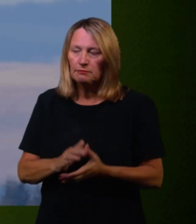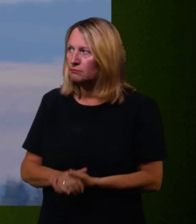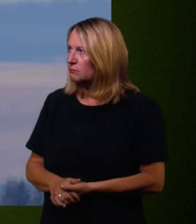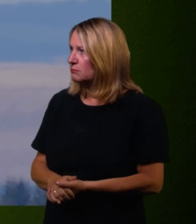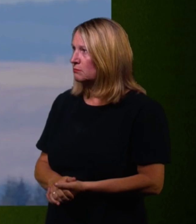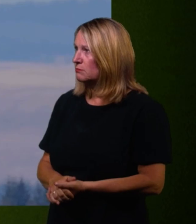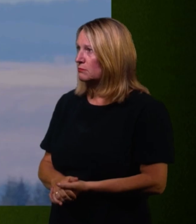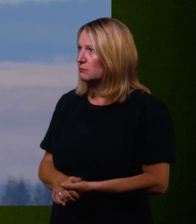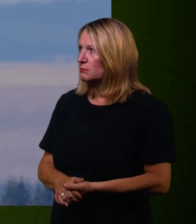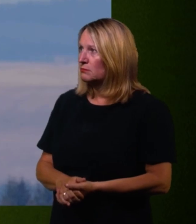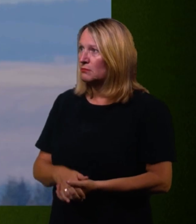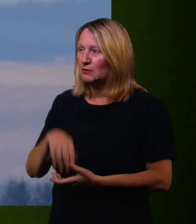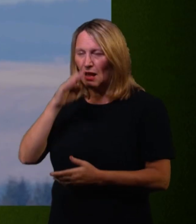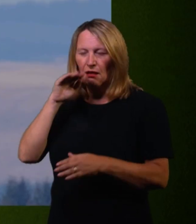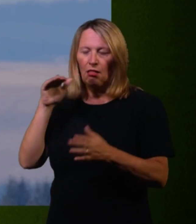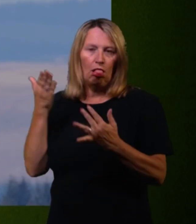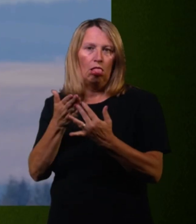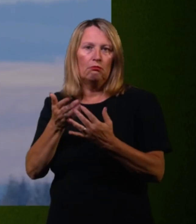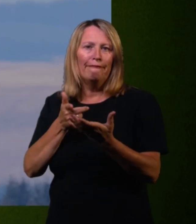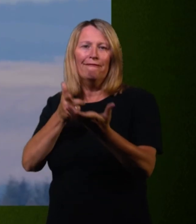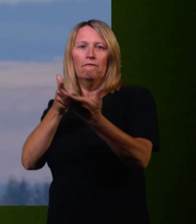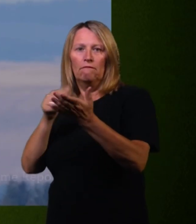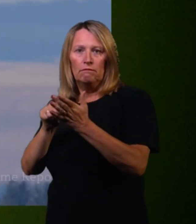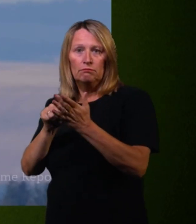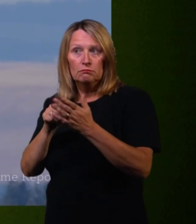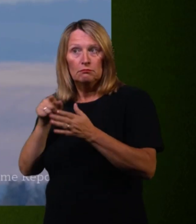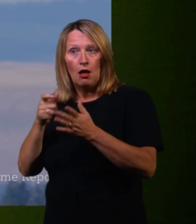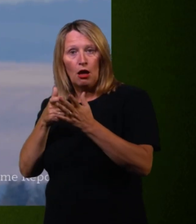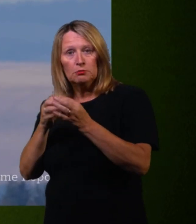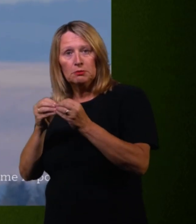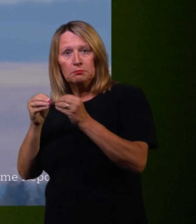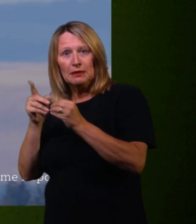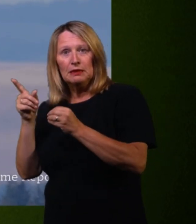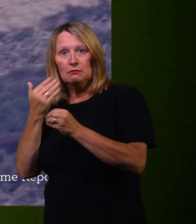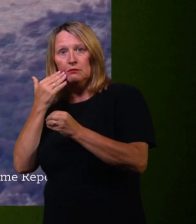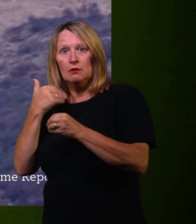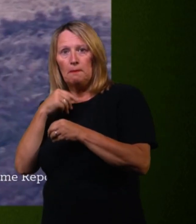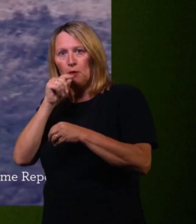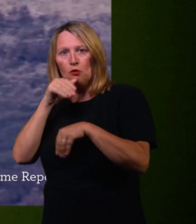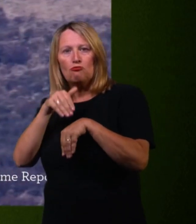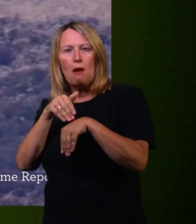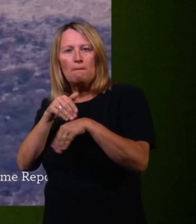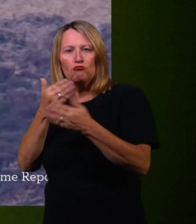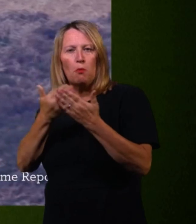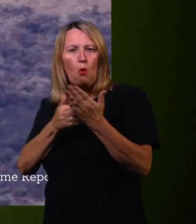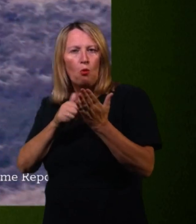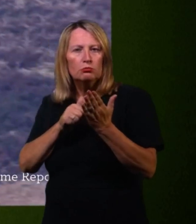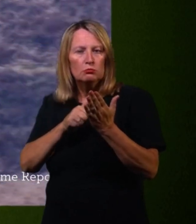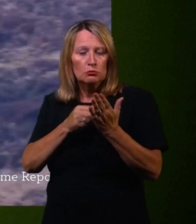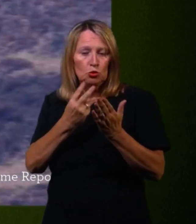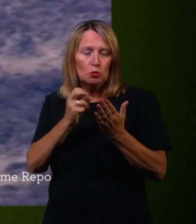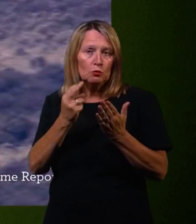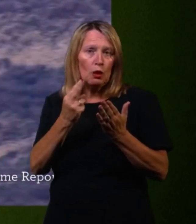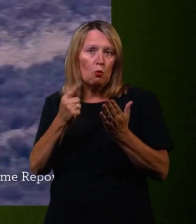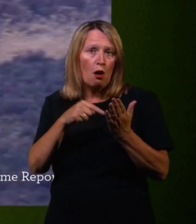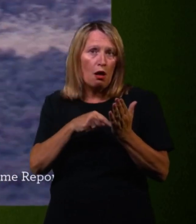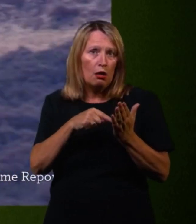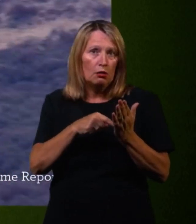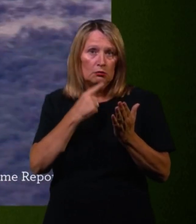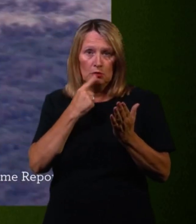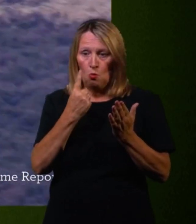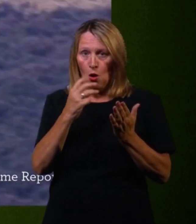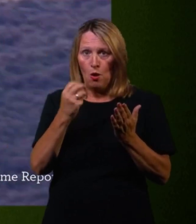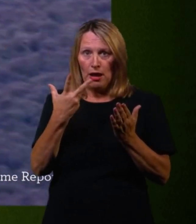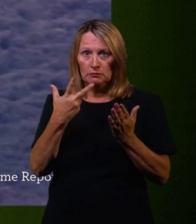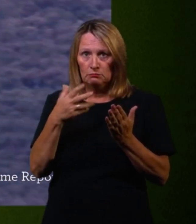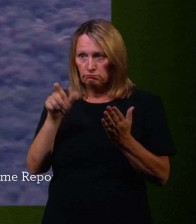According to the RSPB's most recent bird crime report, in 2021, there were 108 confirmed raptor persecution